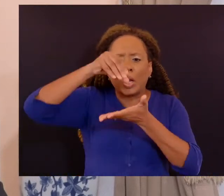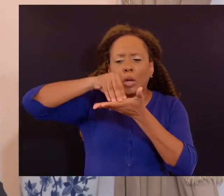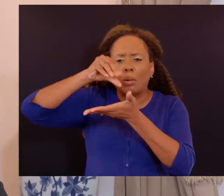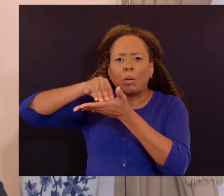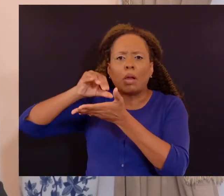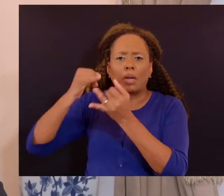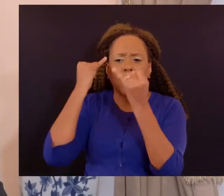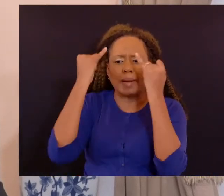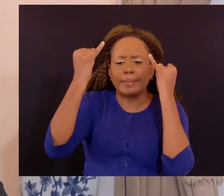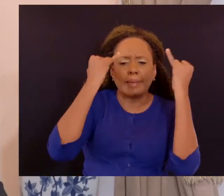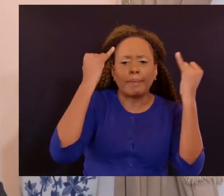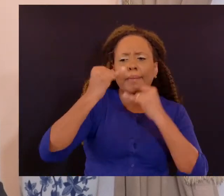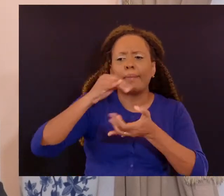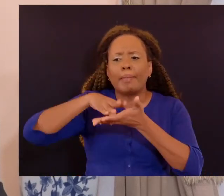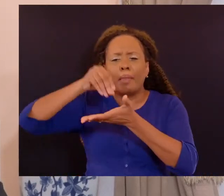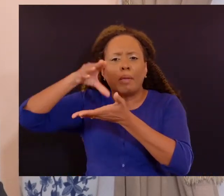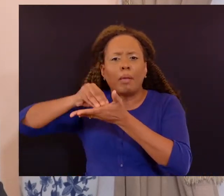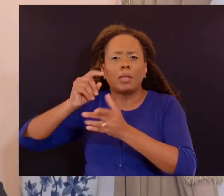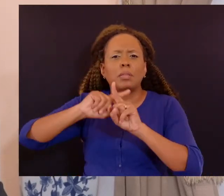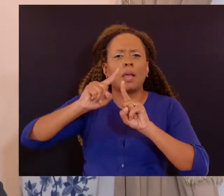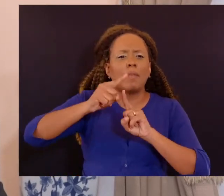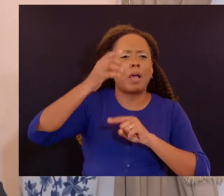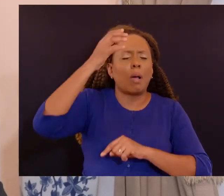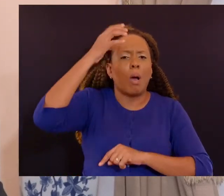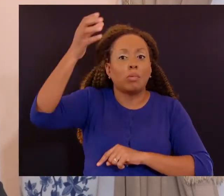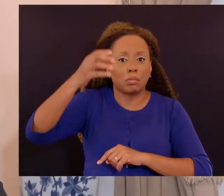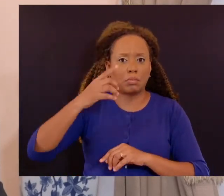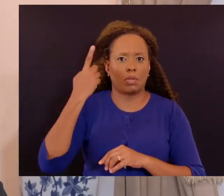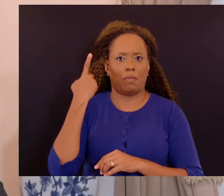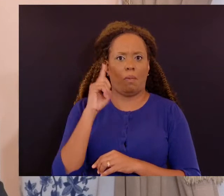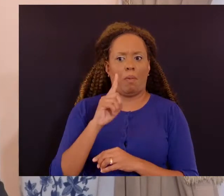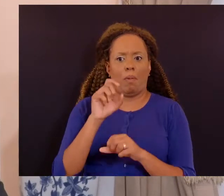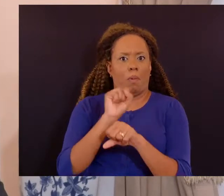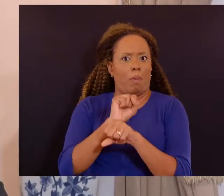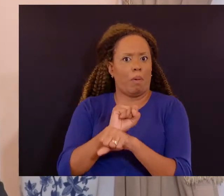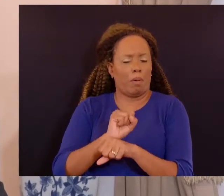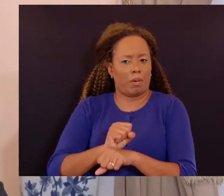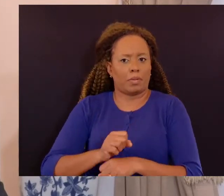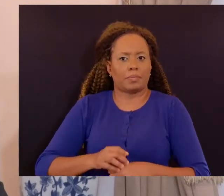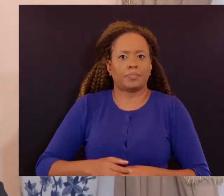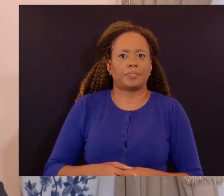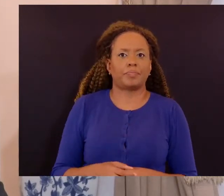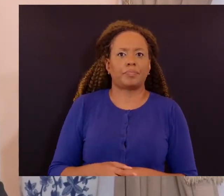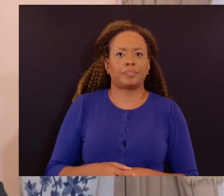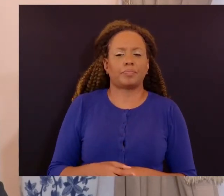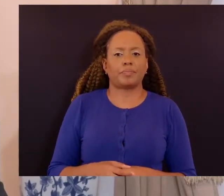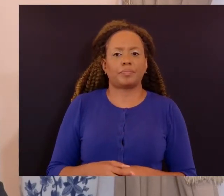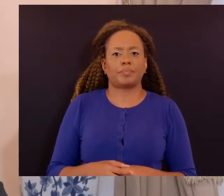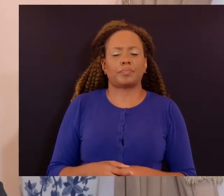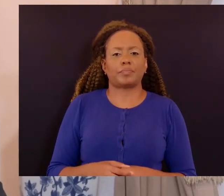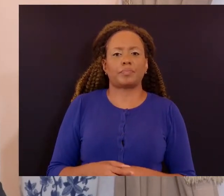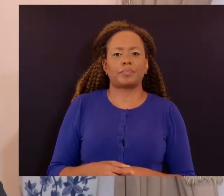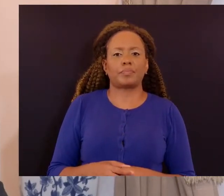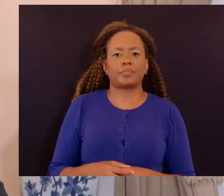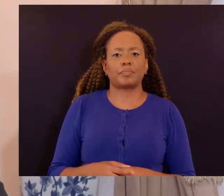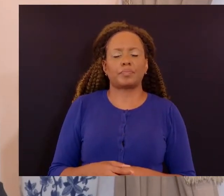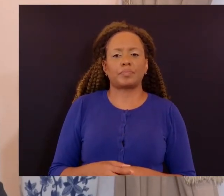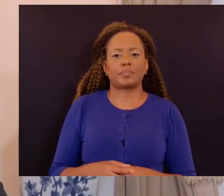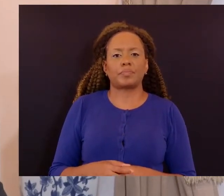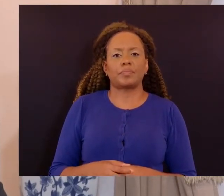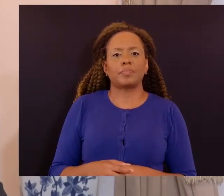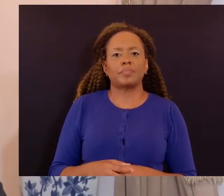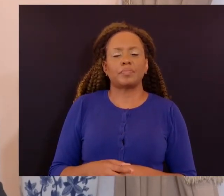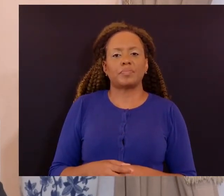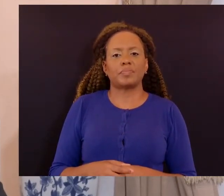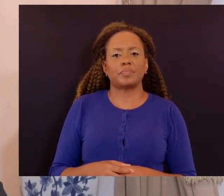of the foundation things that are necessary to be able to transition them. As it relates to those children who their parents and certainly